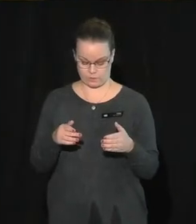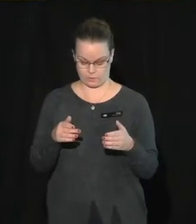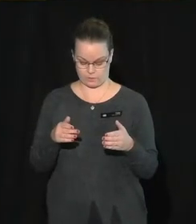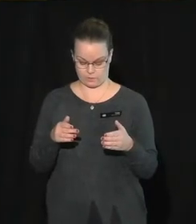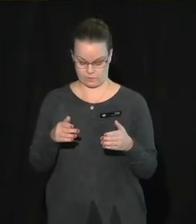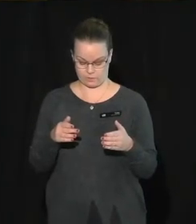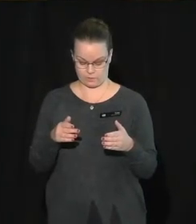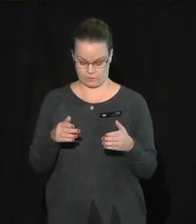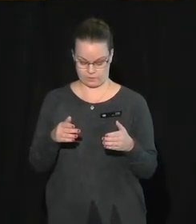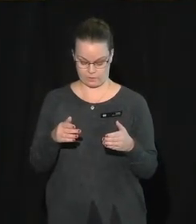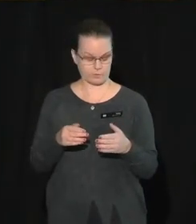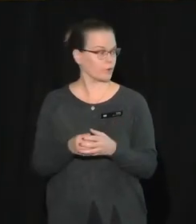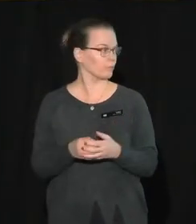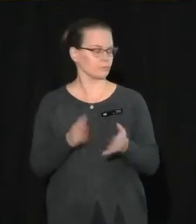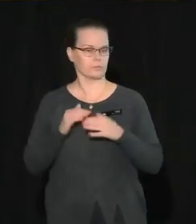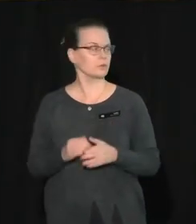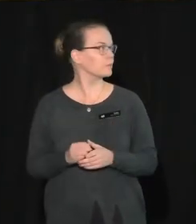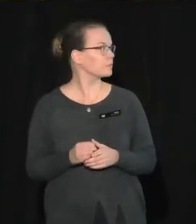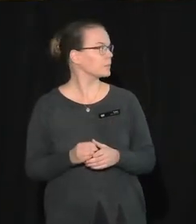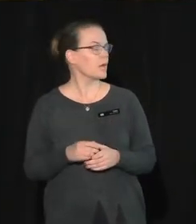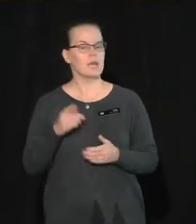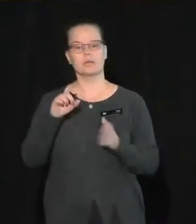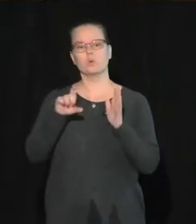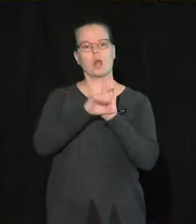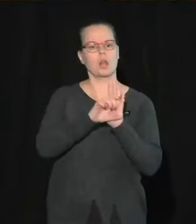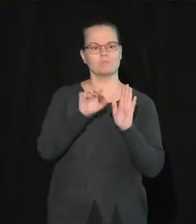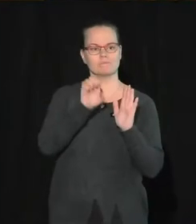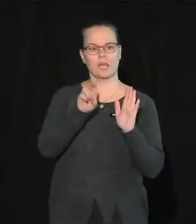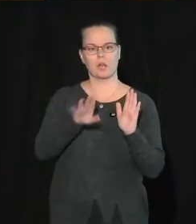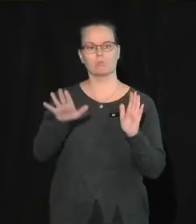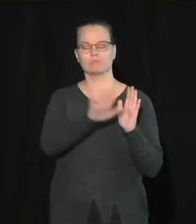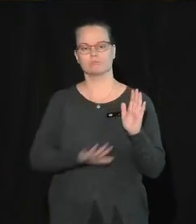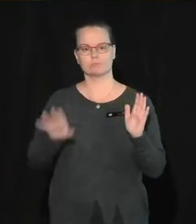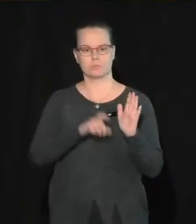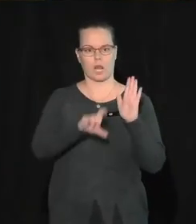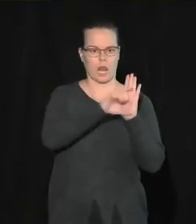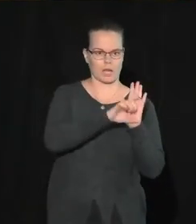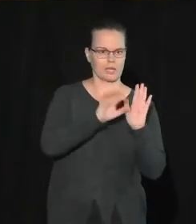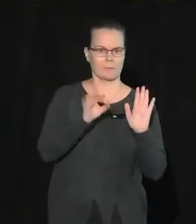in Europe? We had at the time, and we still have, because